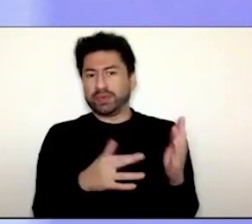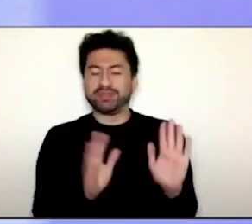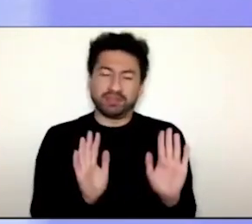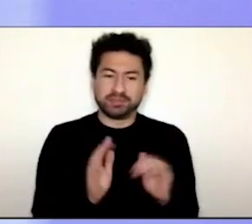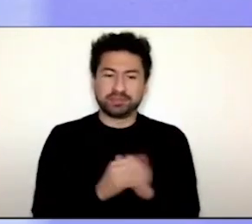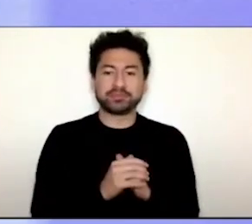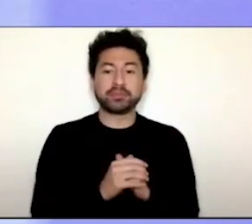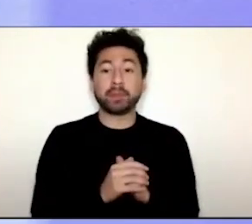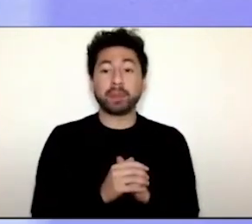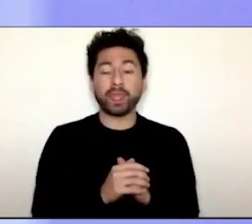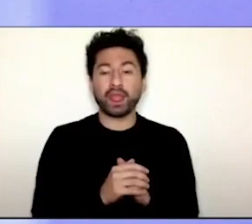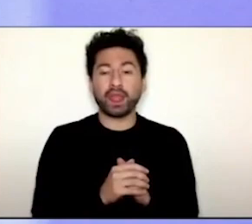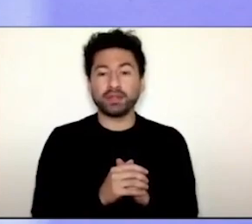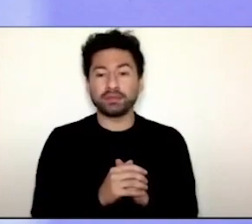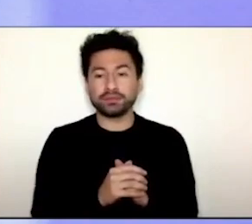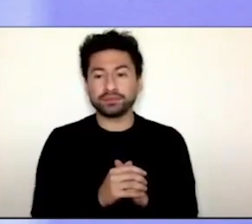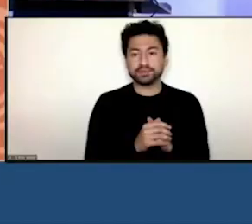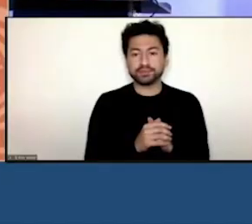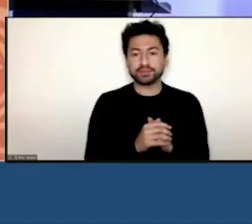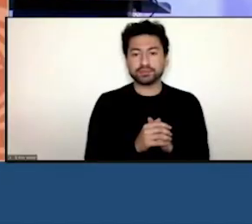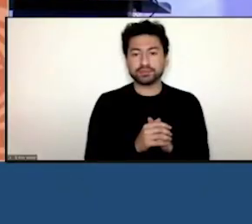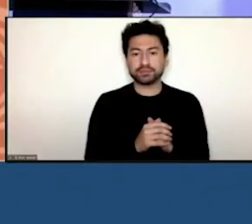Well, this document that I'm going to present to you